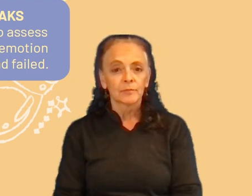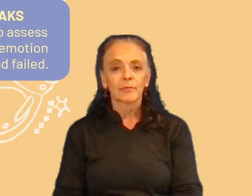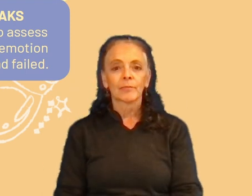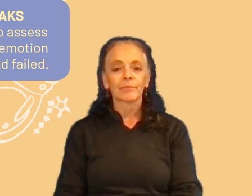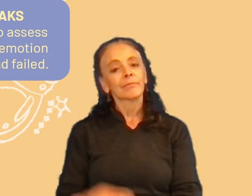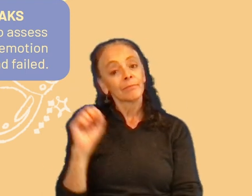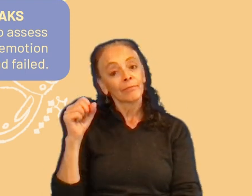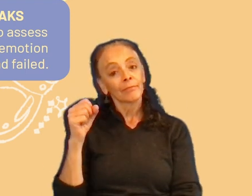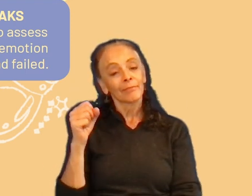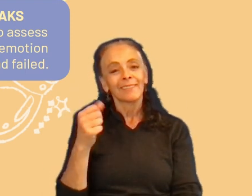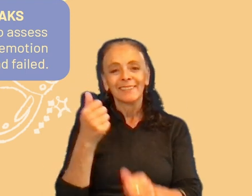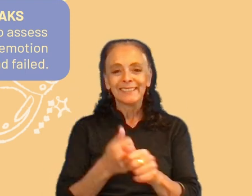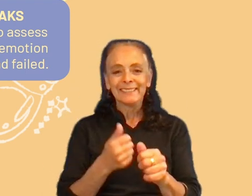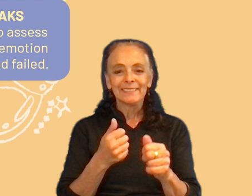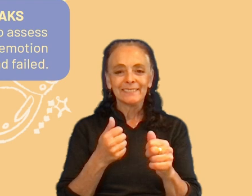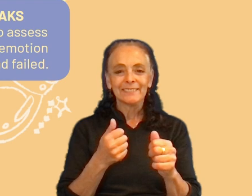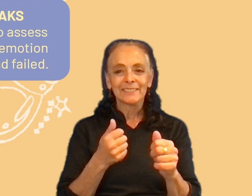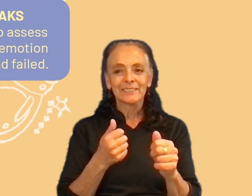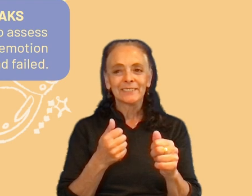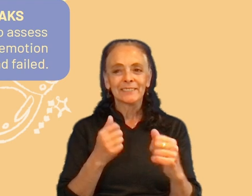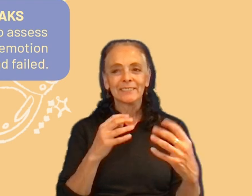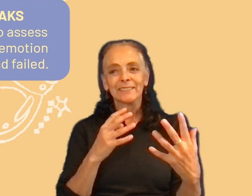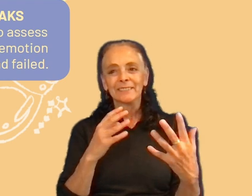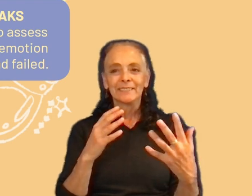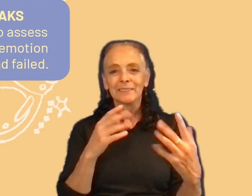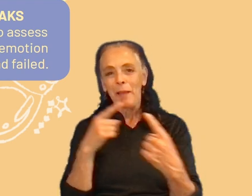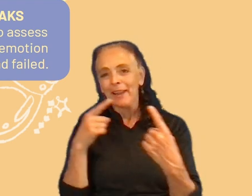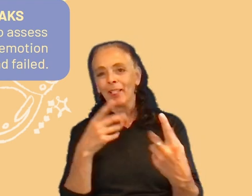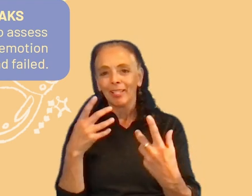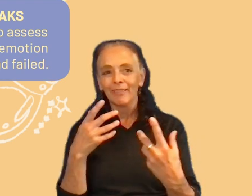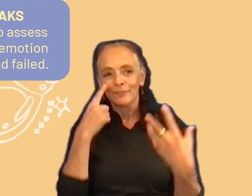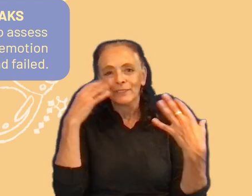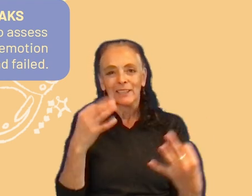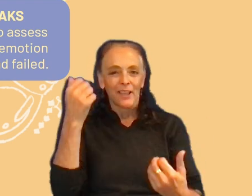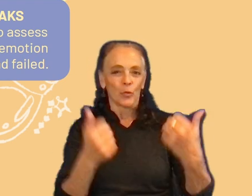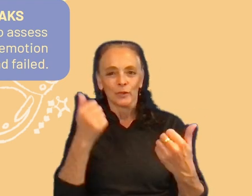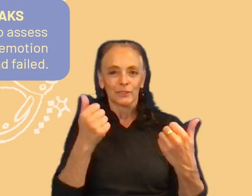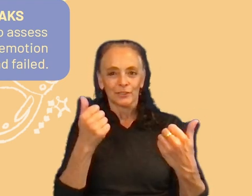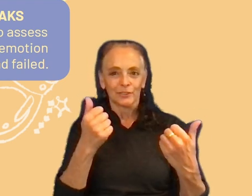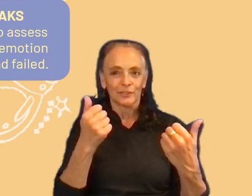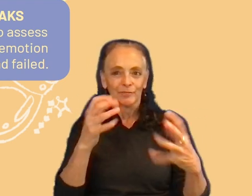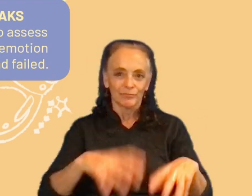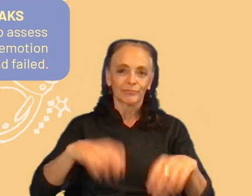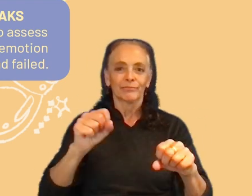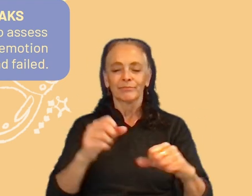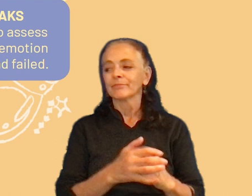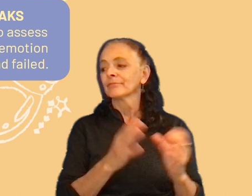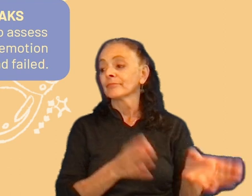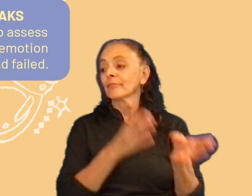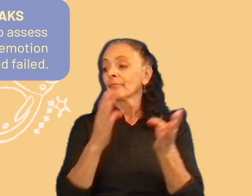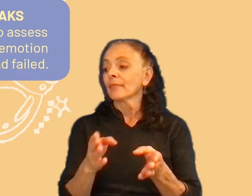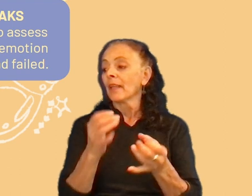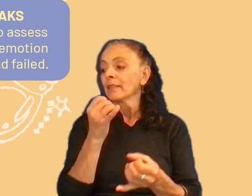yeah each battle you need to like the battles you're you're fighting uh and the last point was